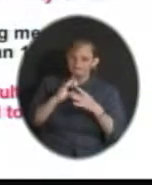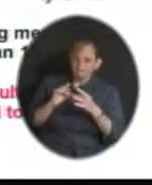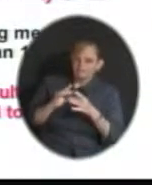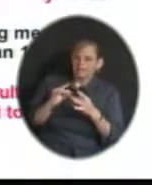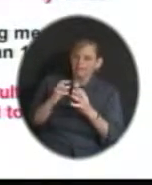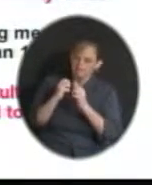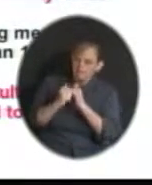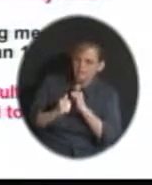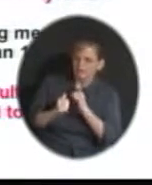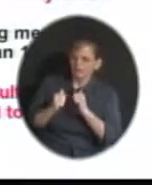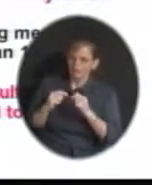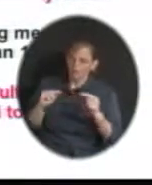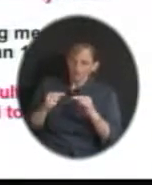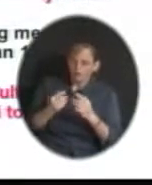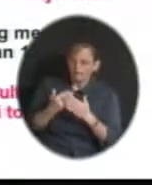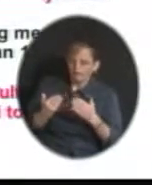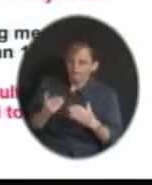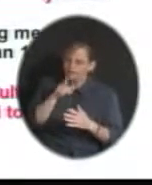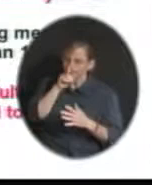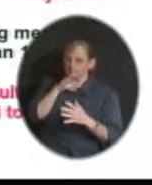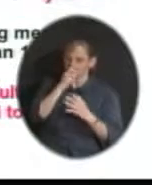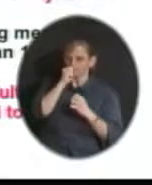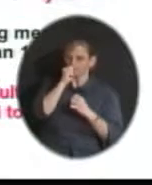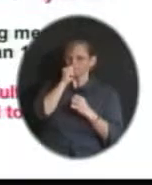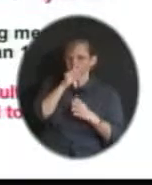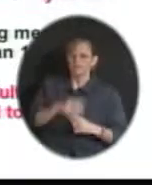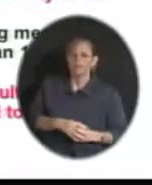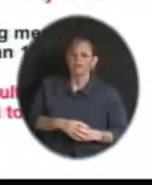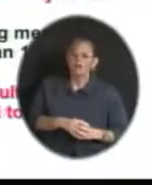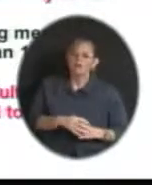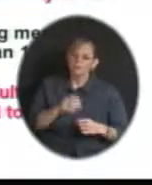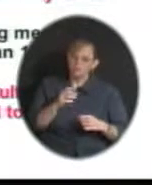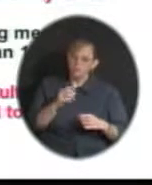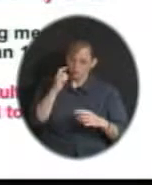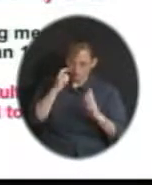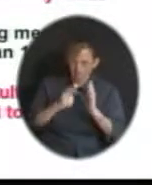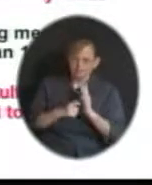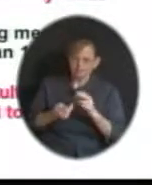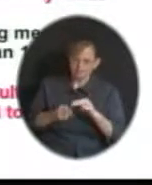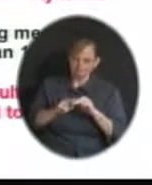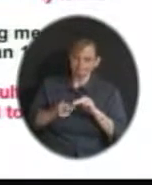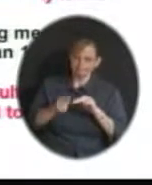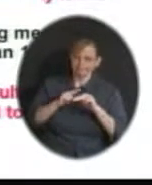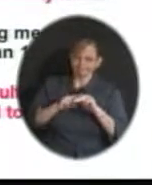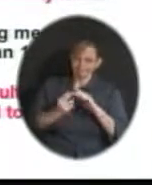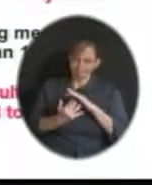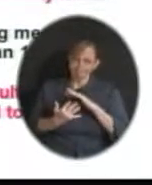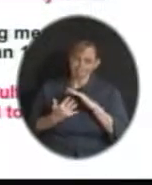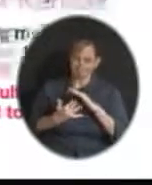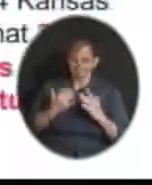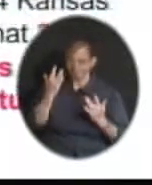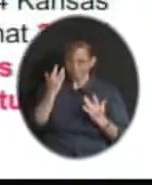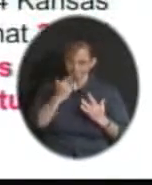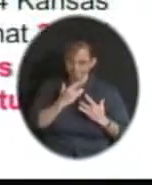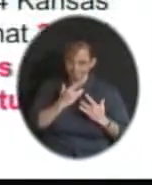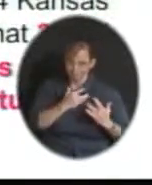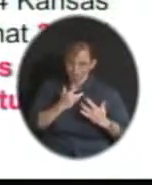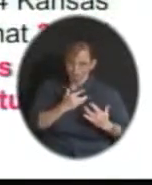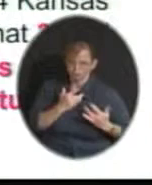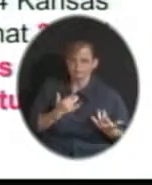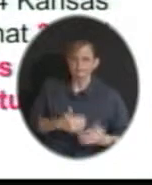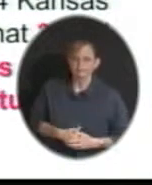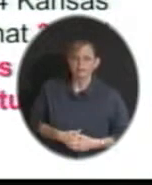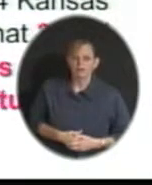can see how we have this building concern, and certainly that has a great impact on our students and our mission in our